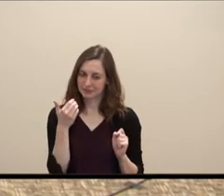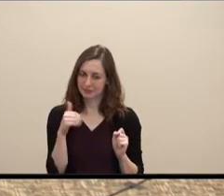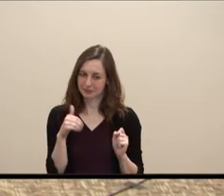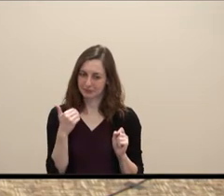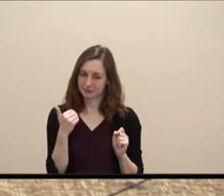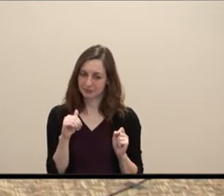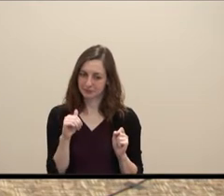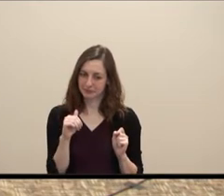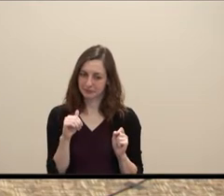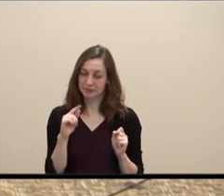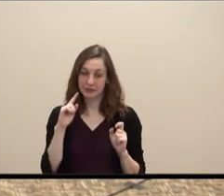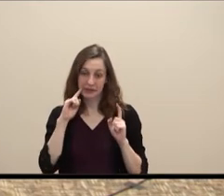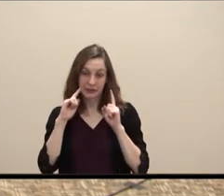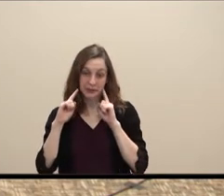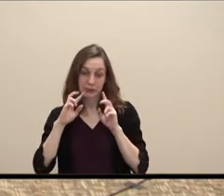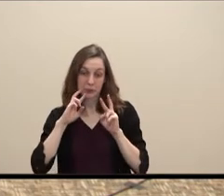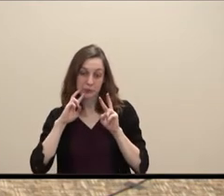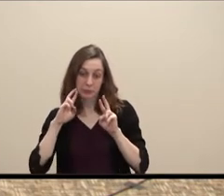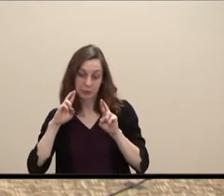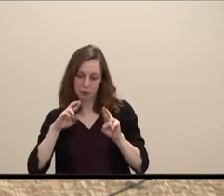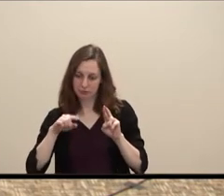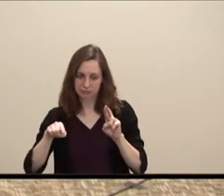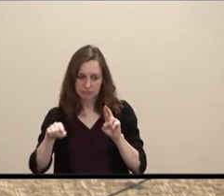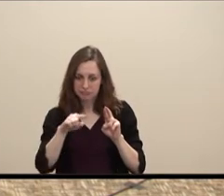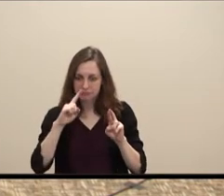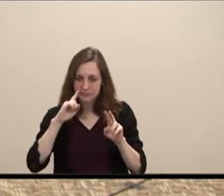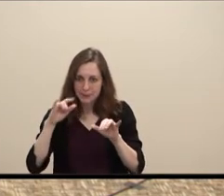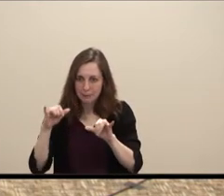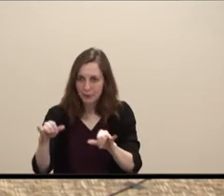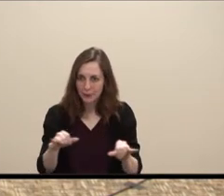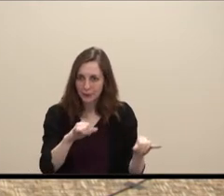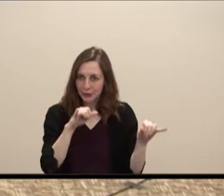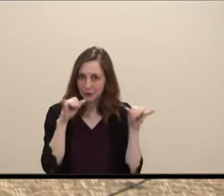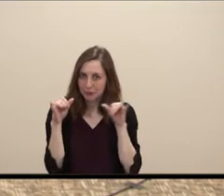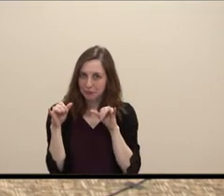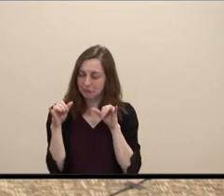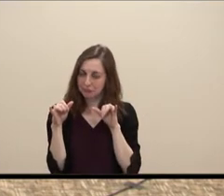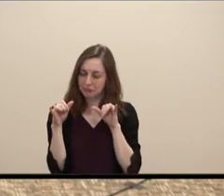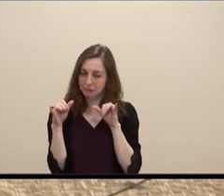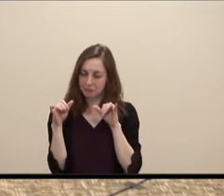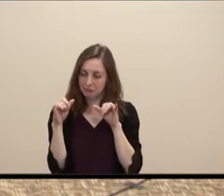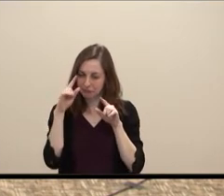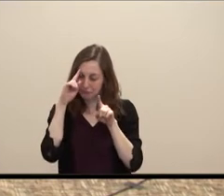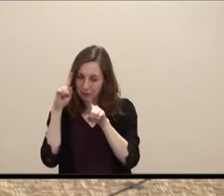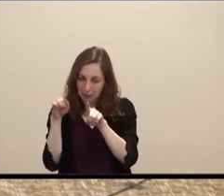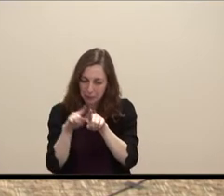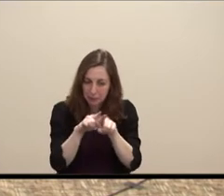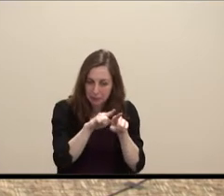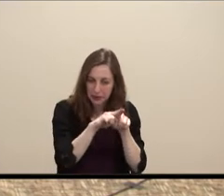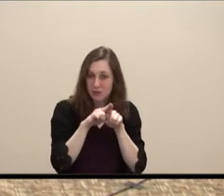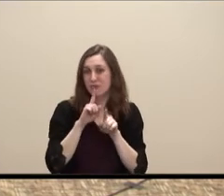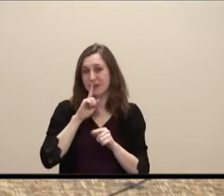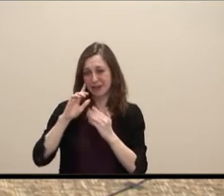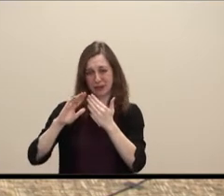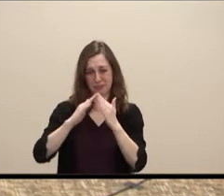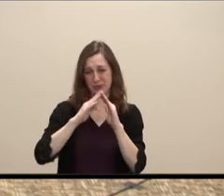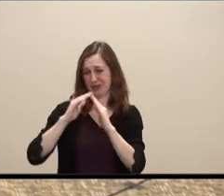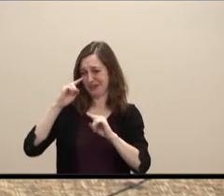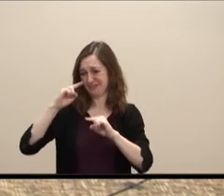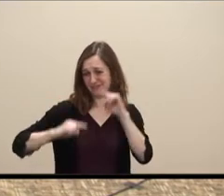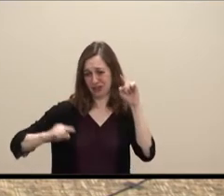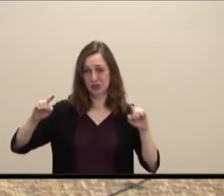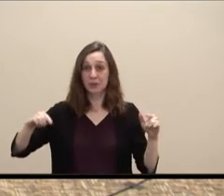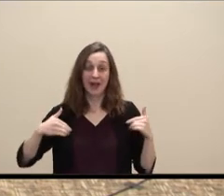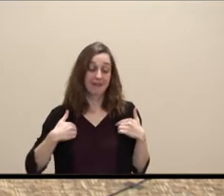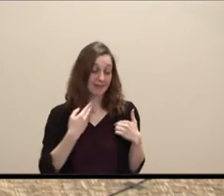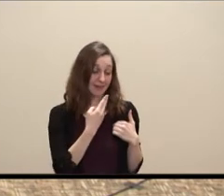but complementary, and the committee is very diverse. Mm-hmm. You know, you have high school parents,